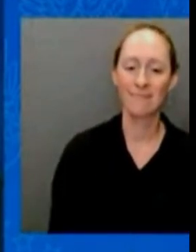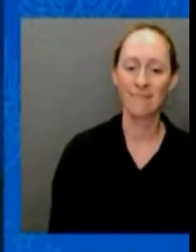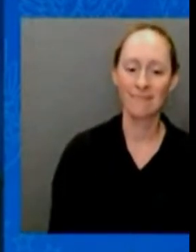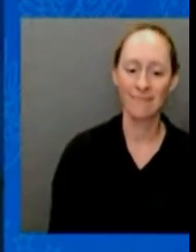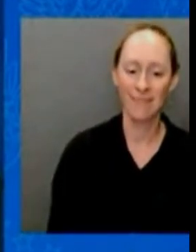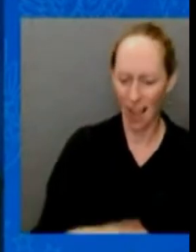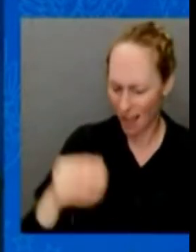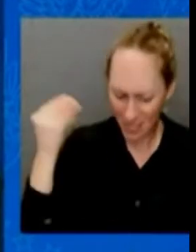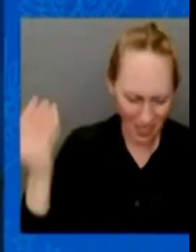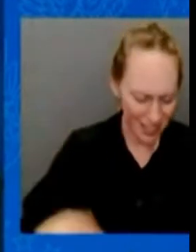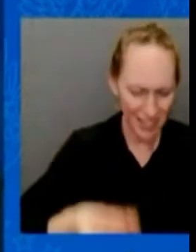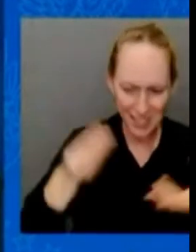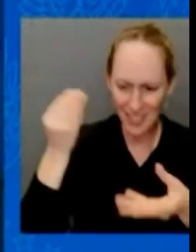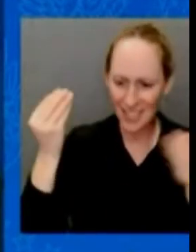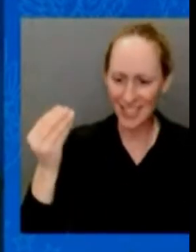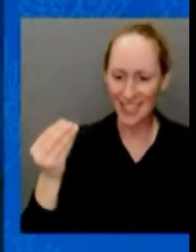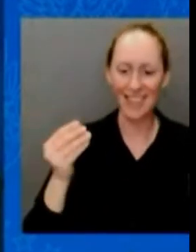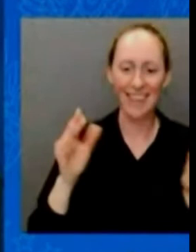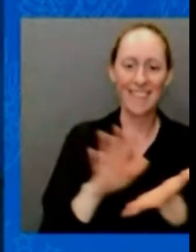see it?